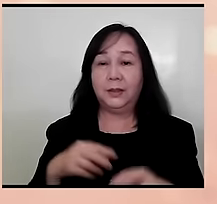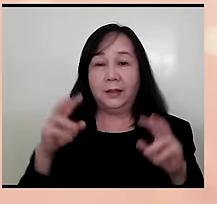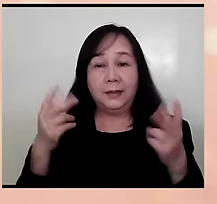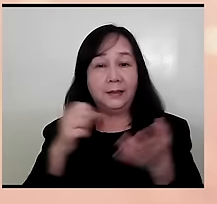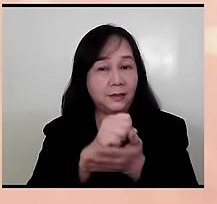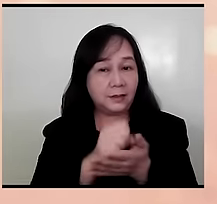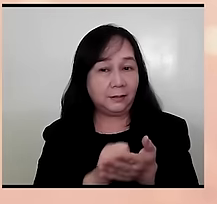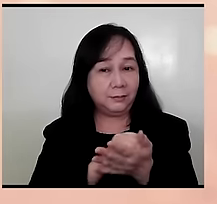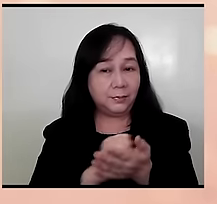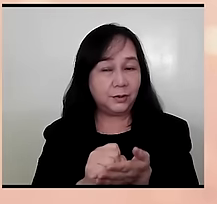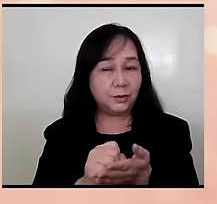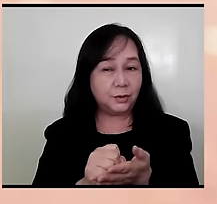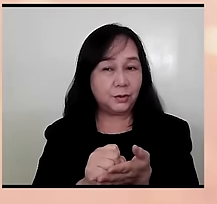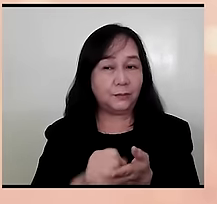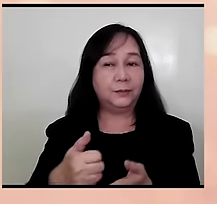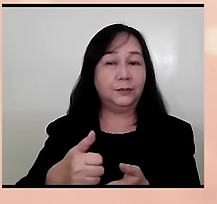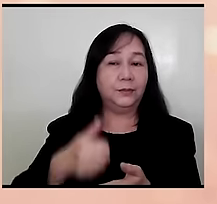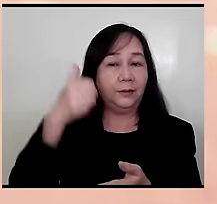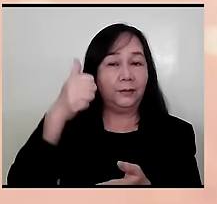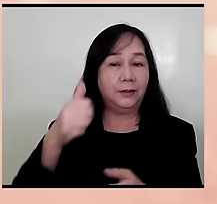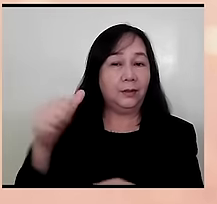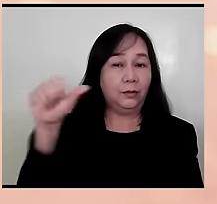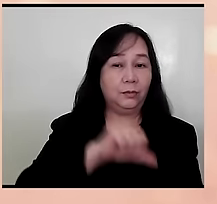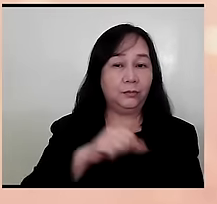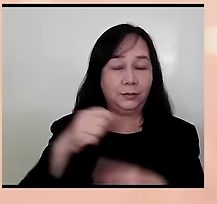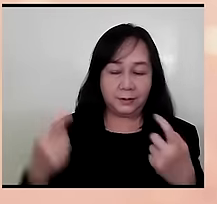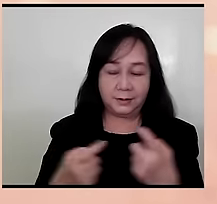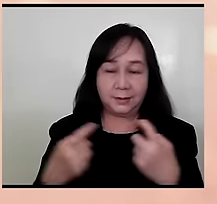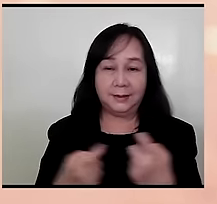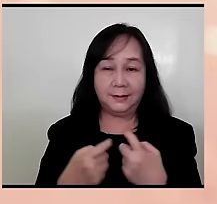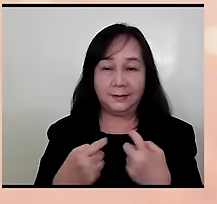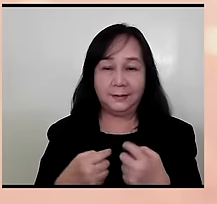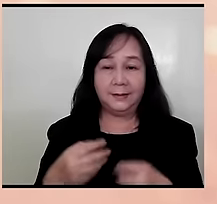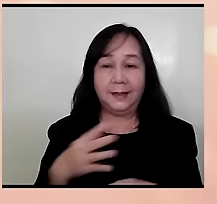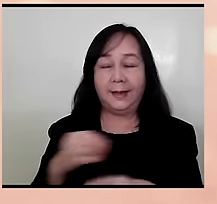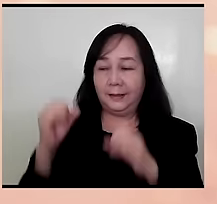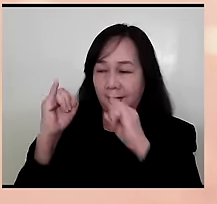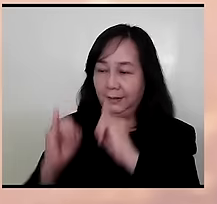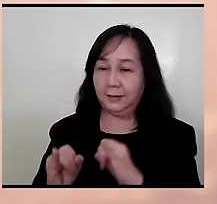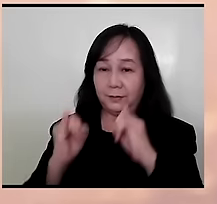the victory over sin and individualism.